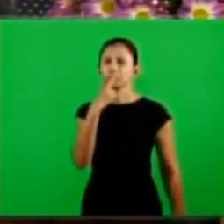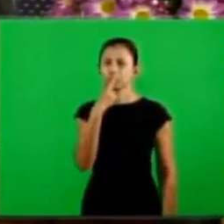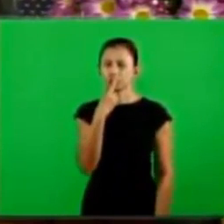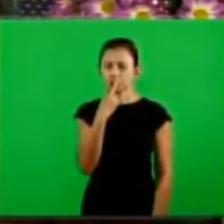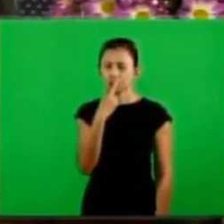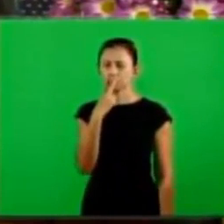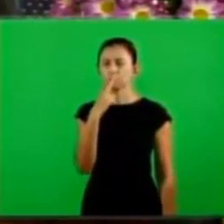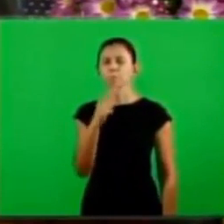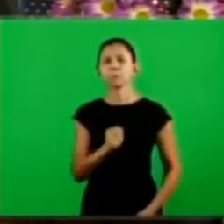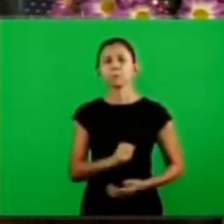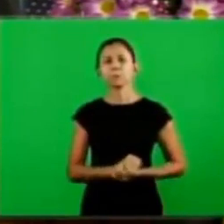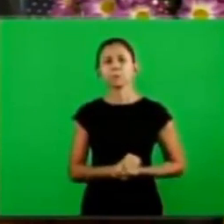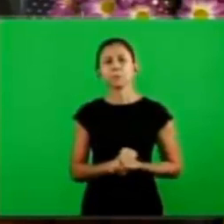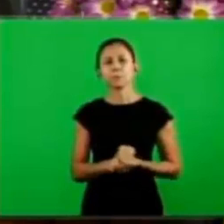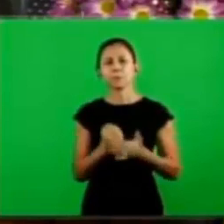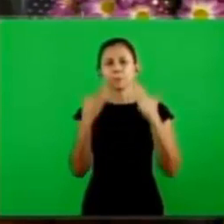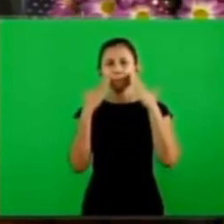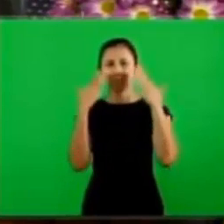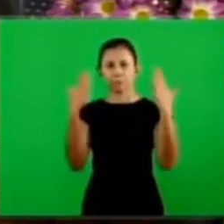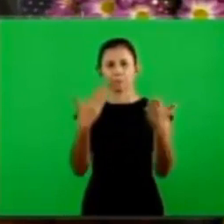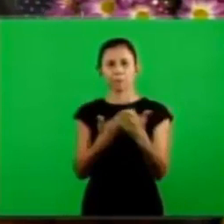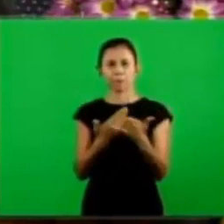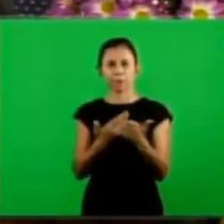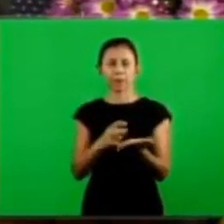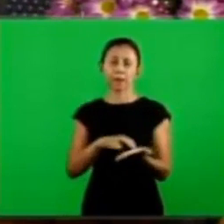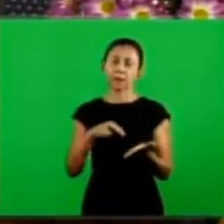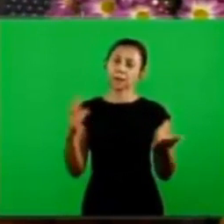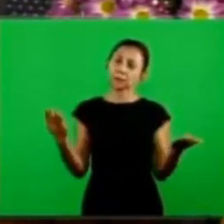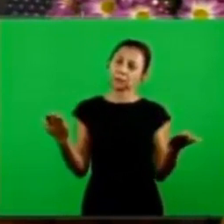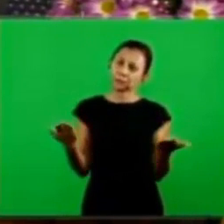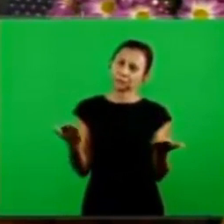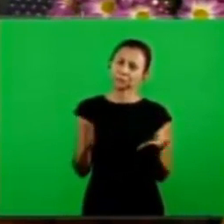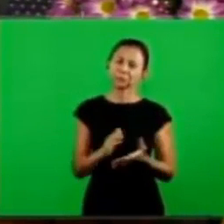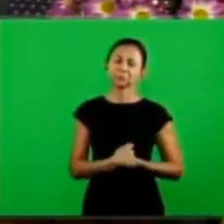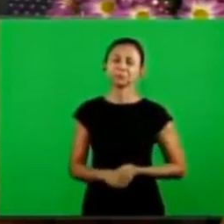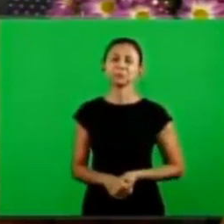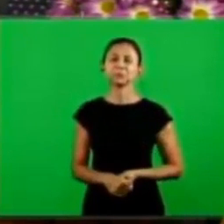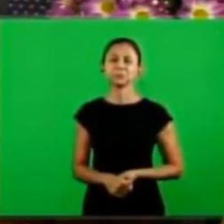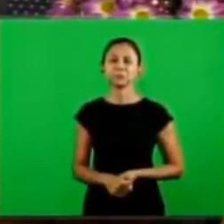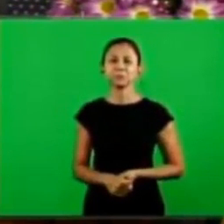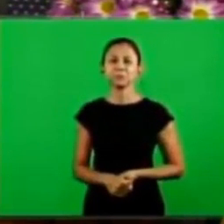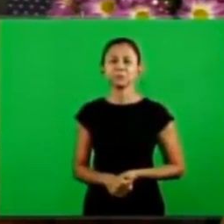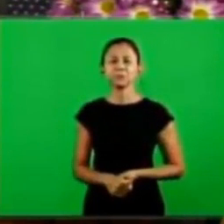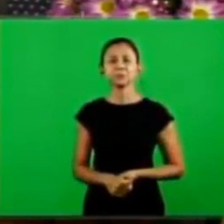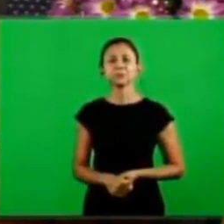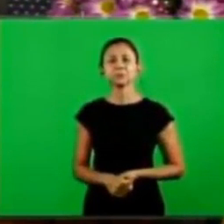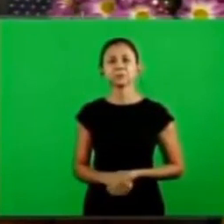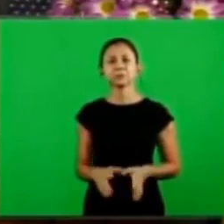Vila Velha, the studio in Jaburuna, and this morning.